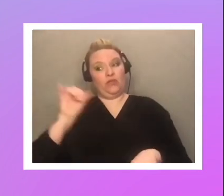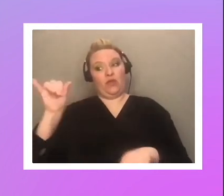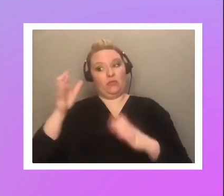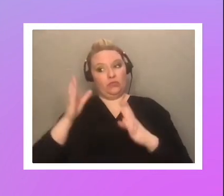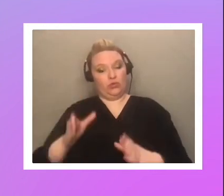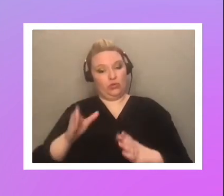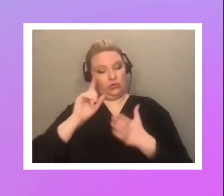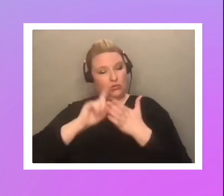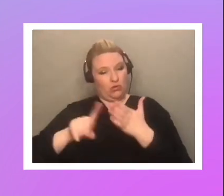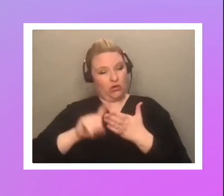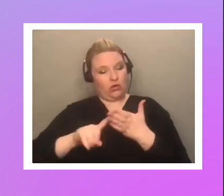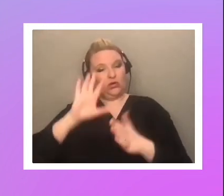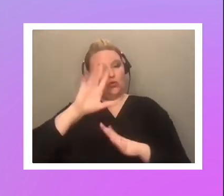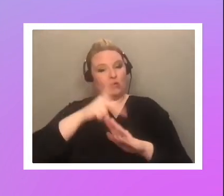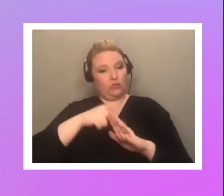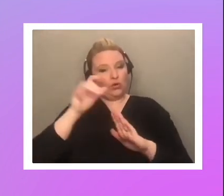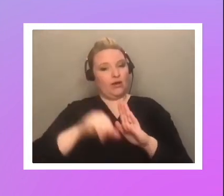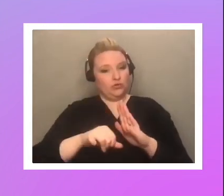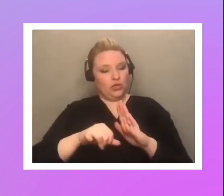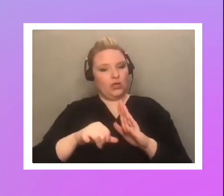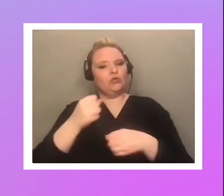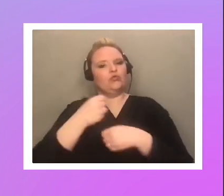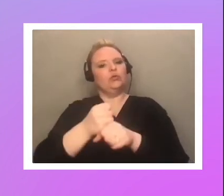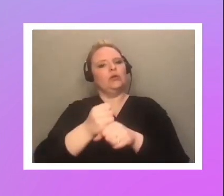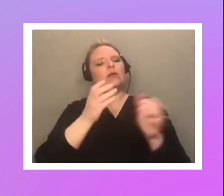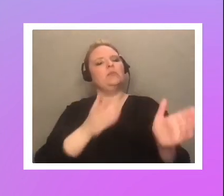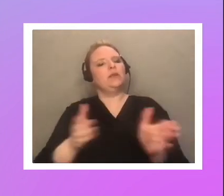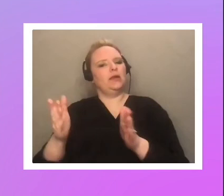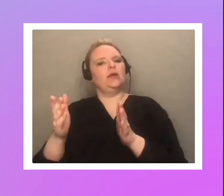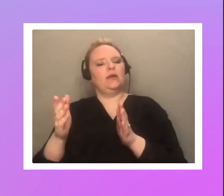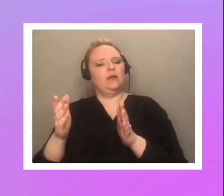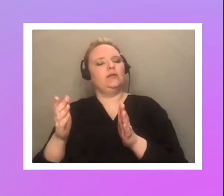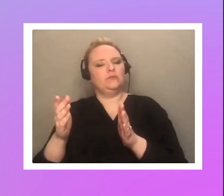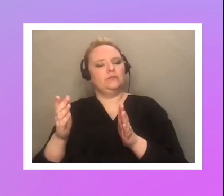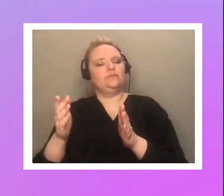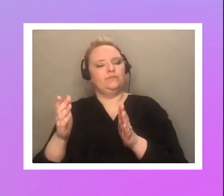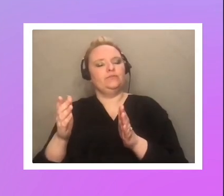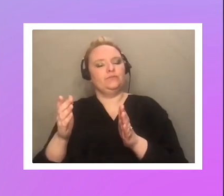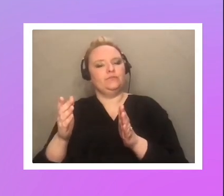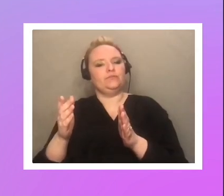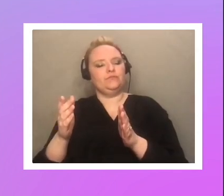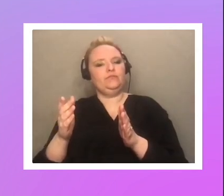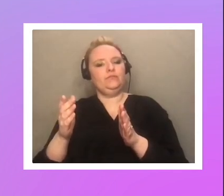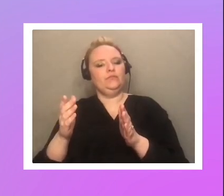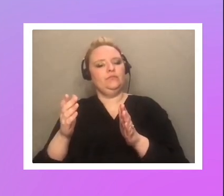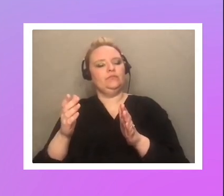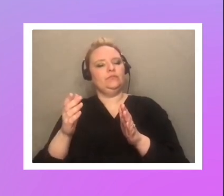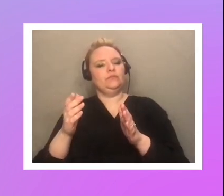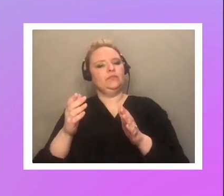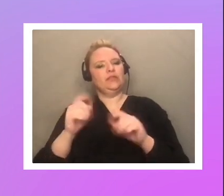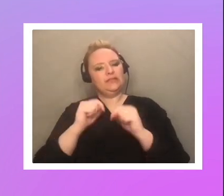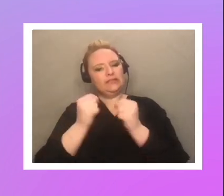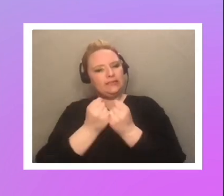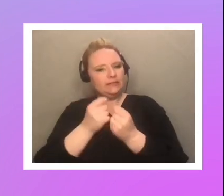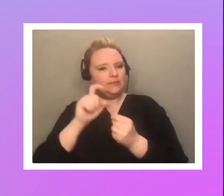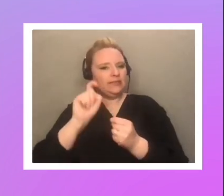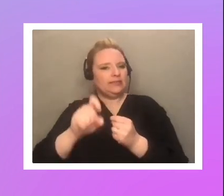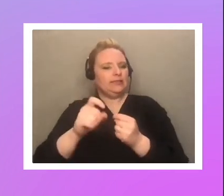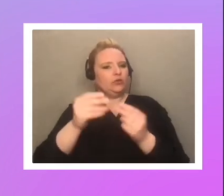audits your project, create a plan to give the team some quick wins